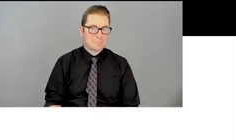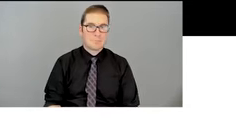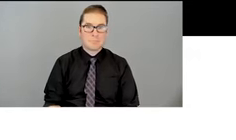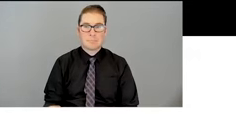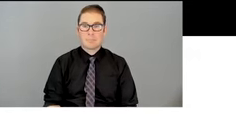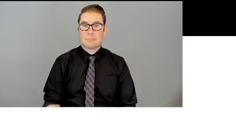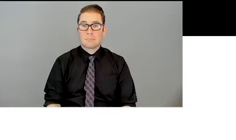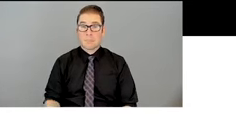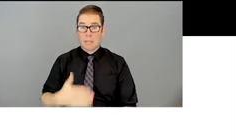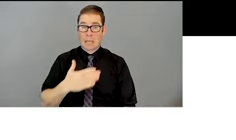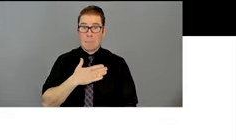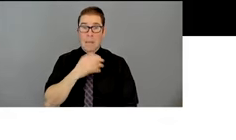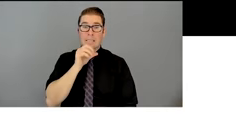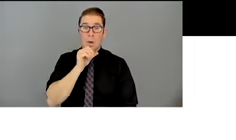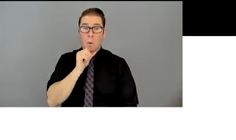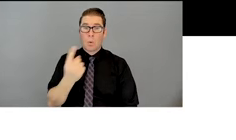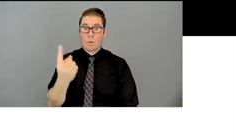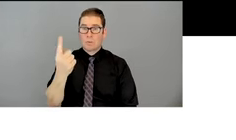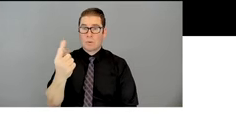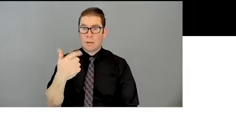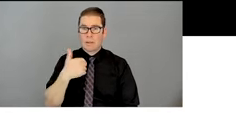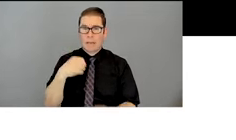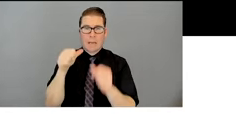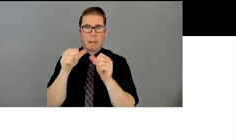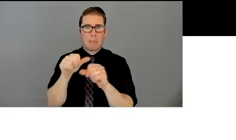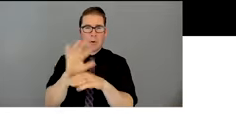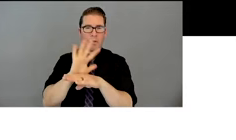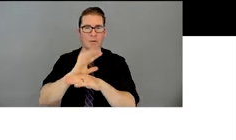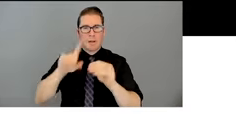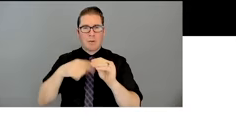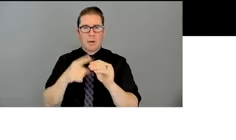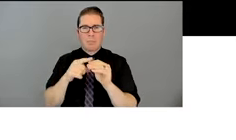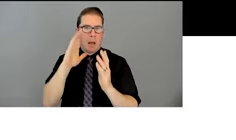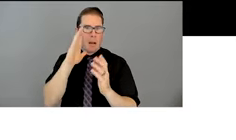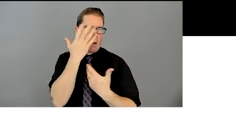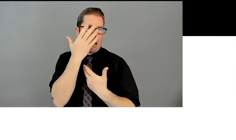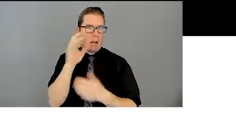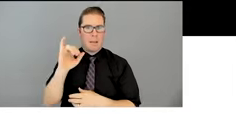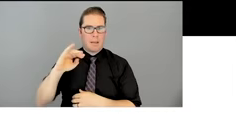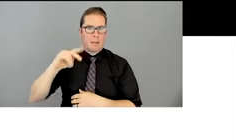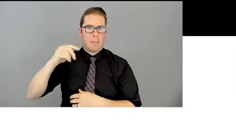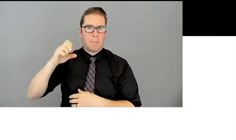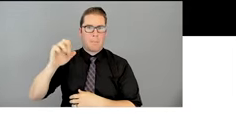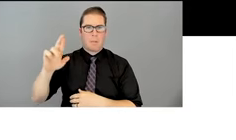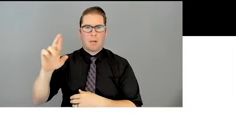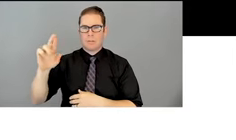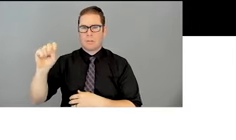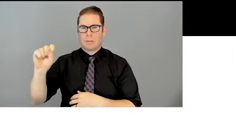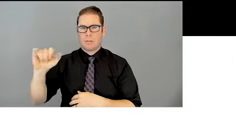Mine is the orange one. I include a video on imposter syndrome in my syllabus, and I get students all the time thanking me for